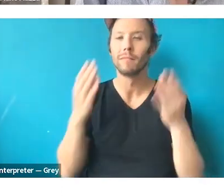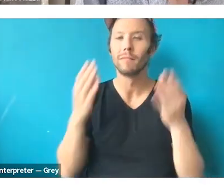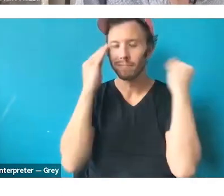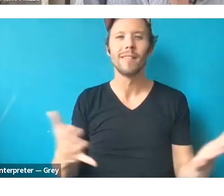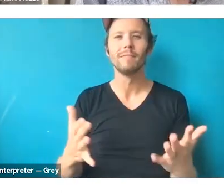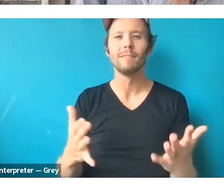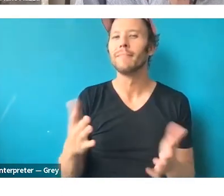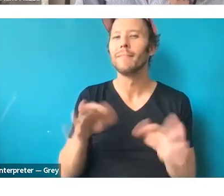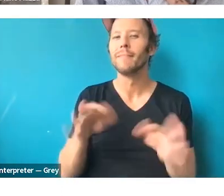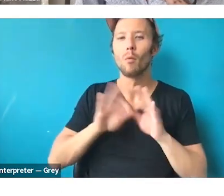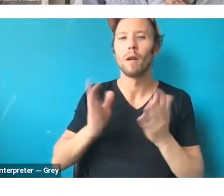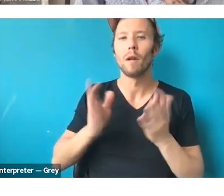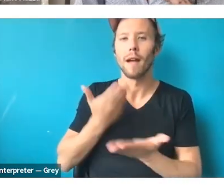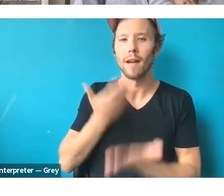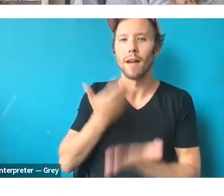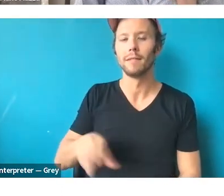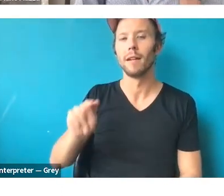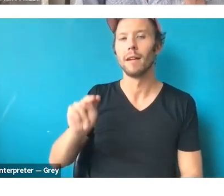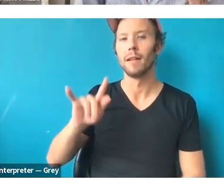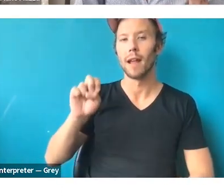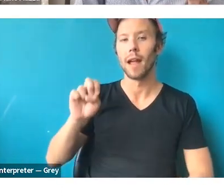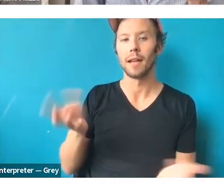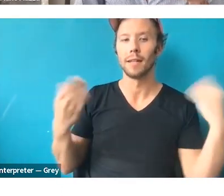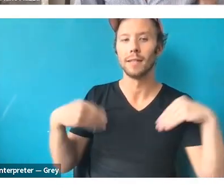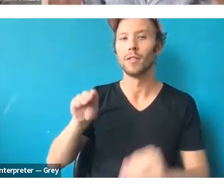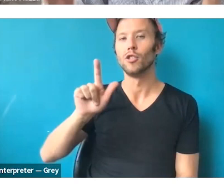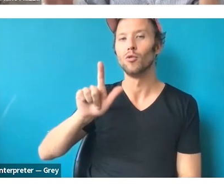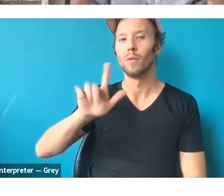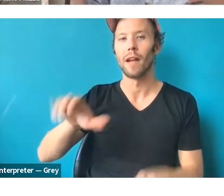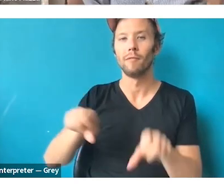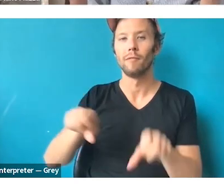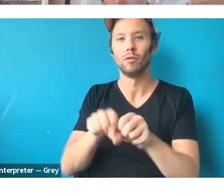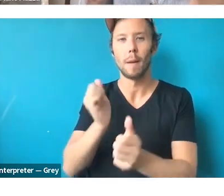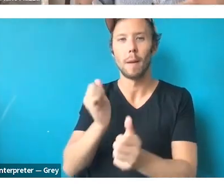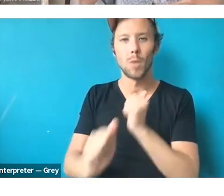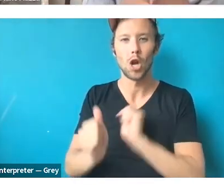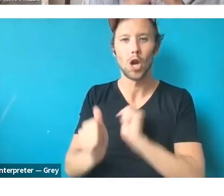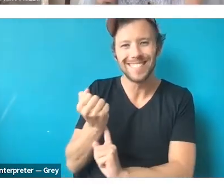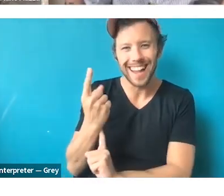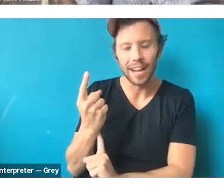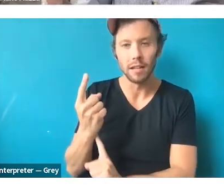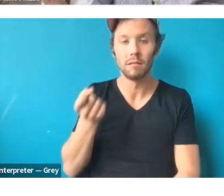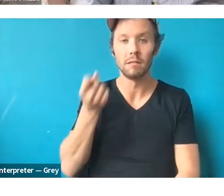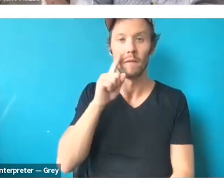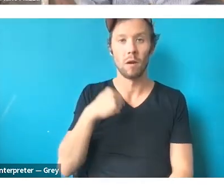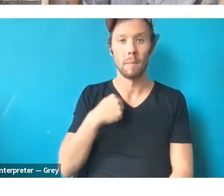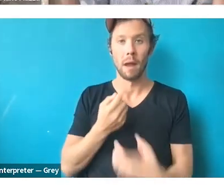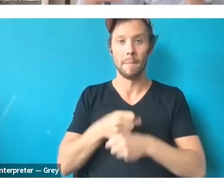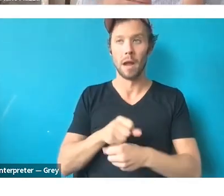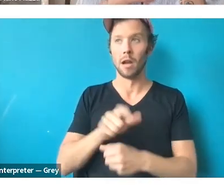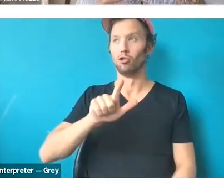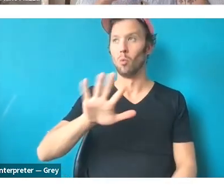shoes a second. That's insane. I don't dye 25 garments in a day. I did maximum